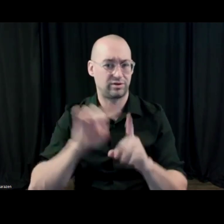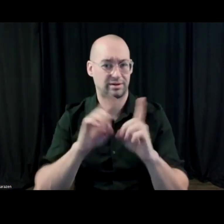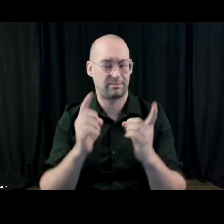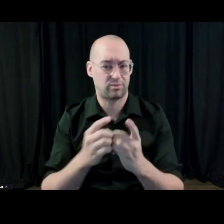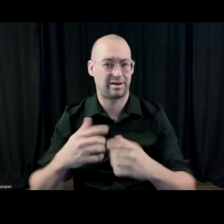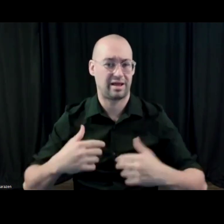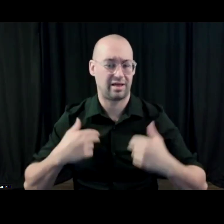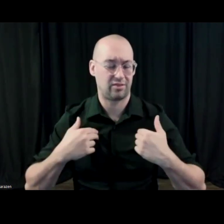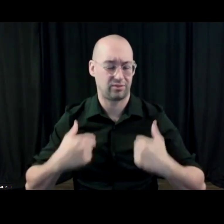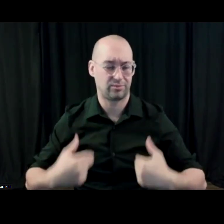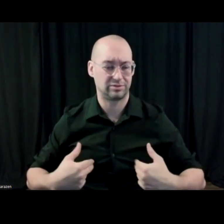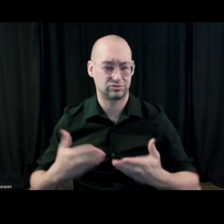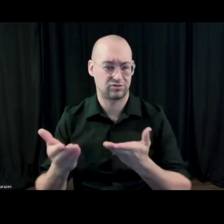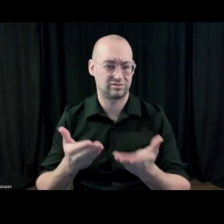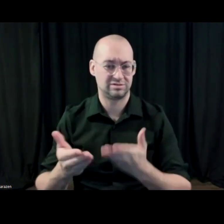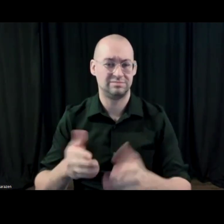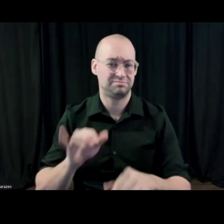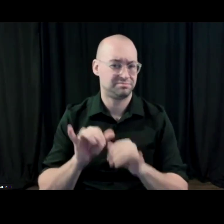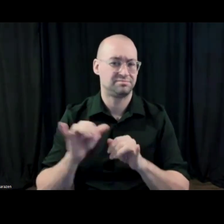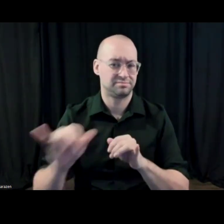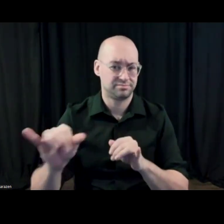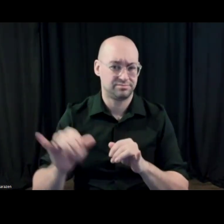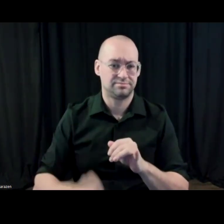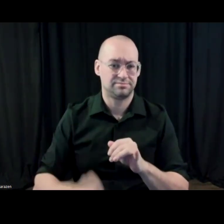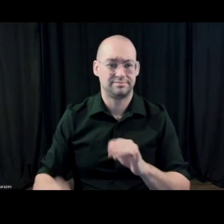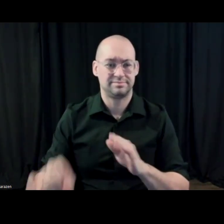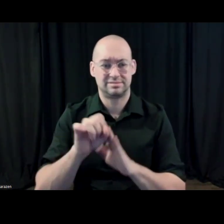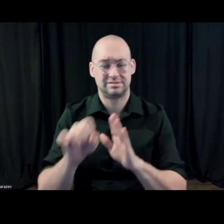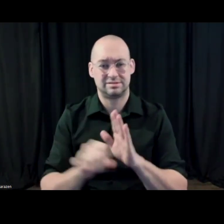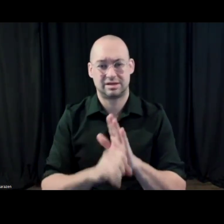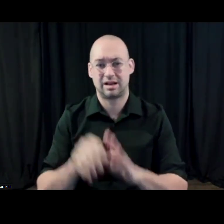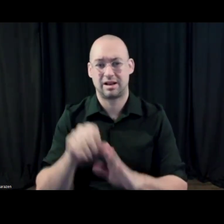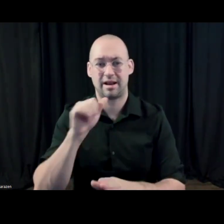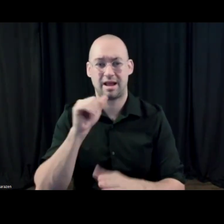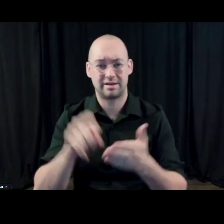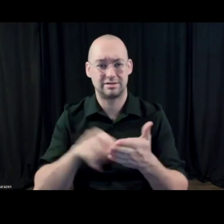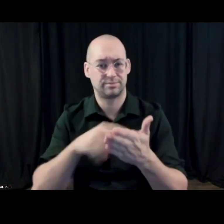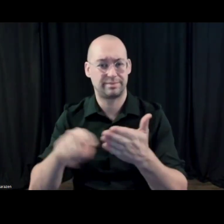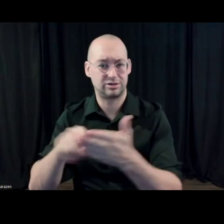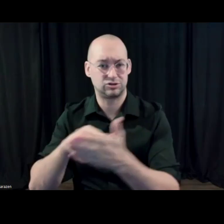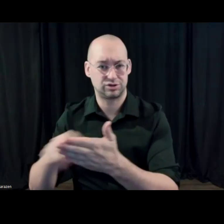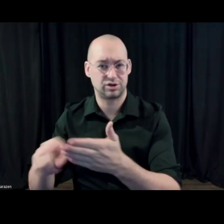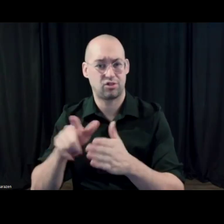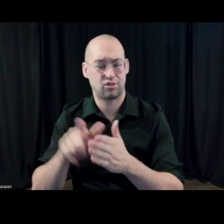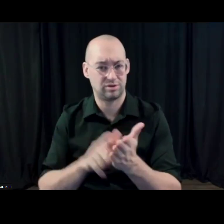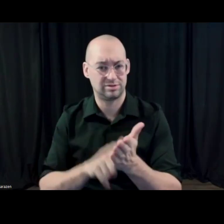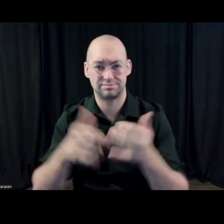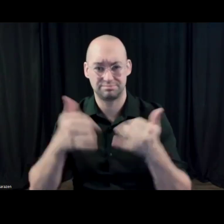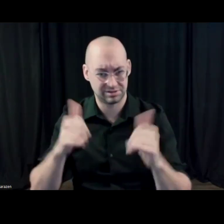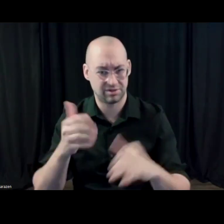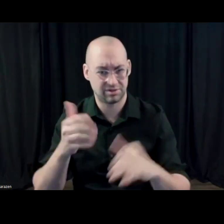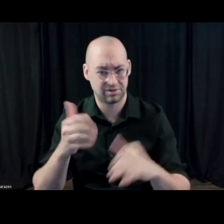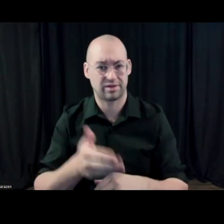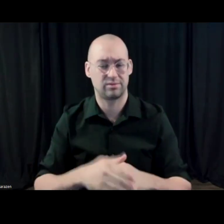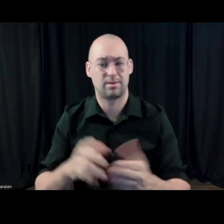Services Agency holds steady. State non-discrimination laws remain in place. State programs remain